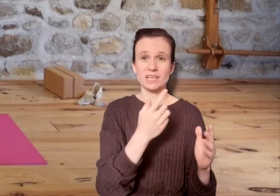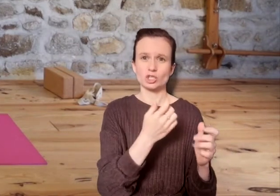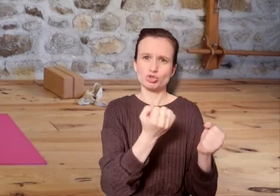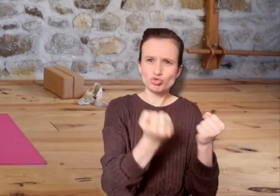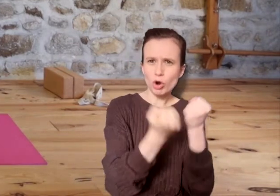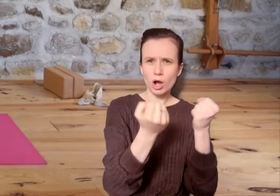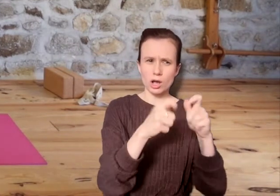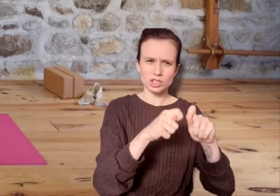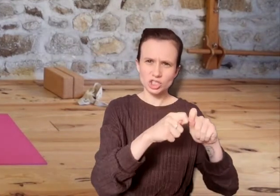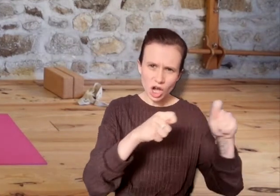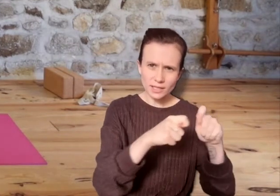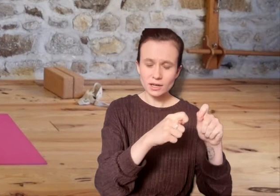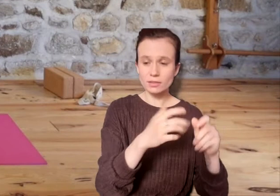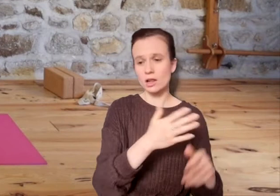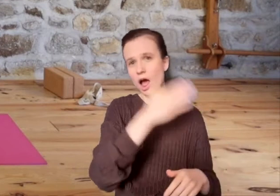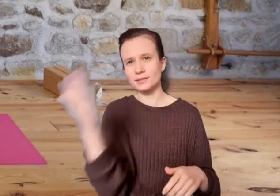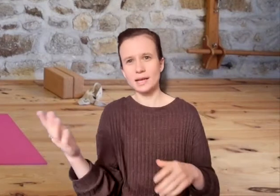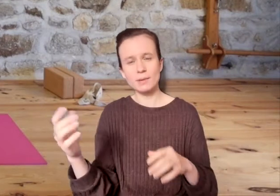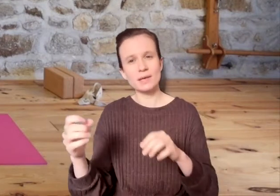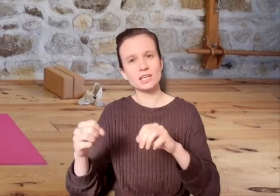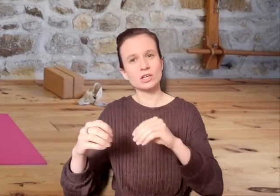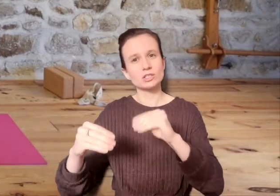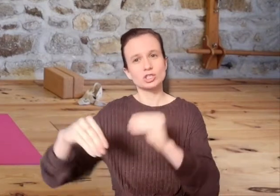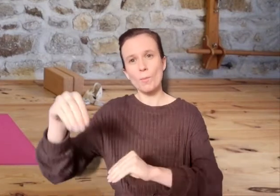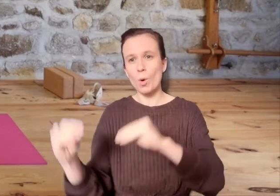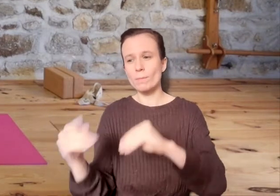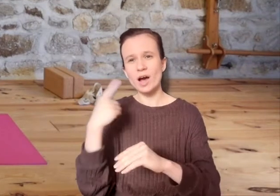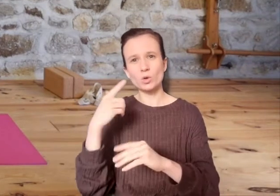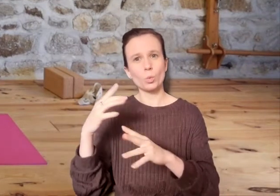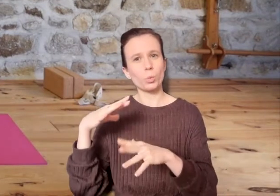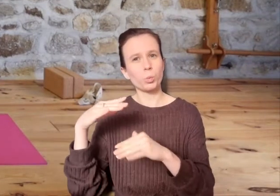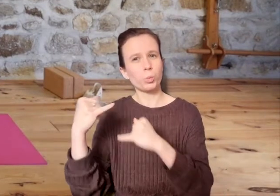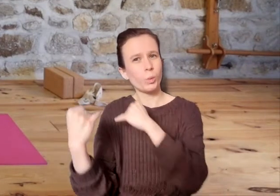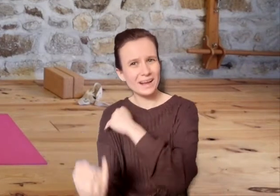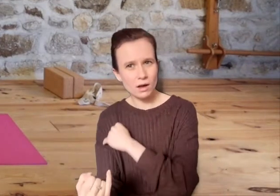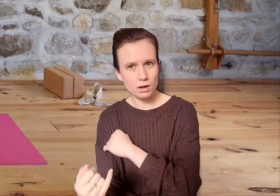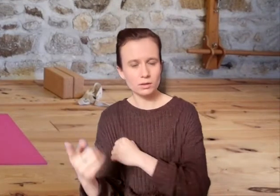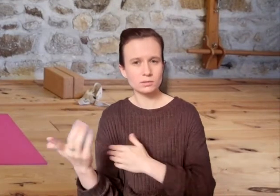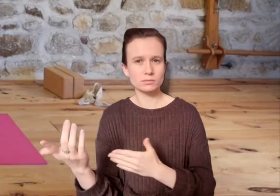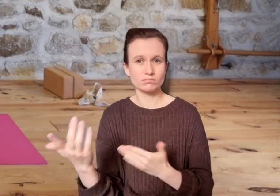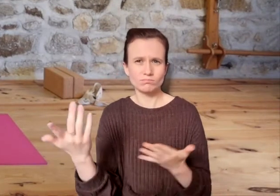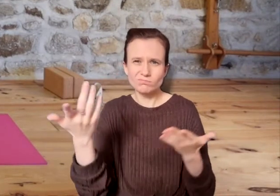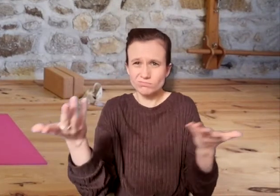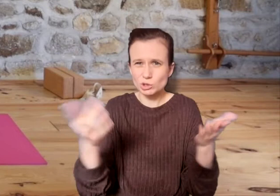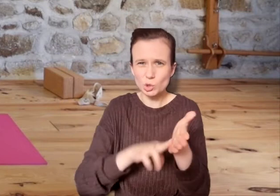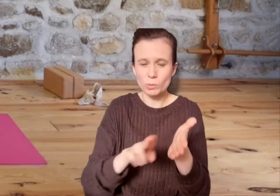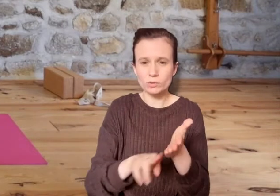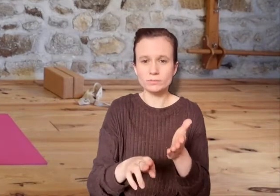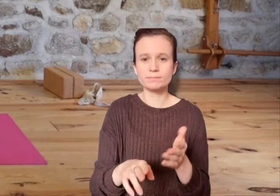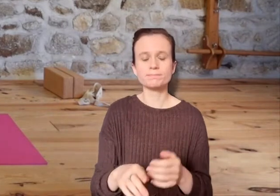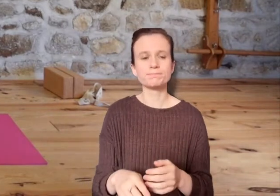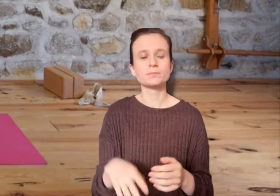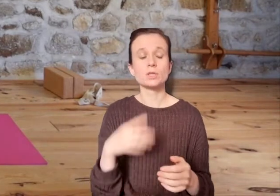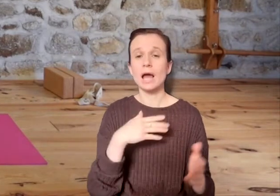tighter, probably stronger, and the other side that's going to be more supple, but a bit weaker. Yeah, that's very normal. So same